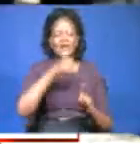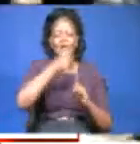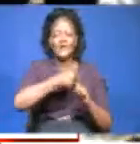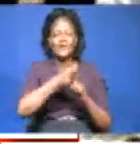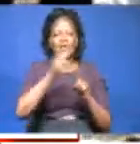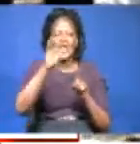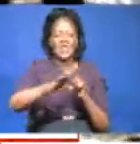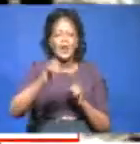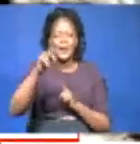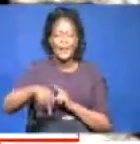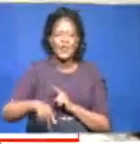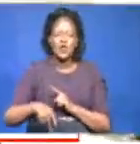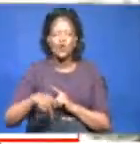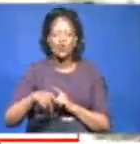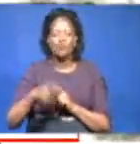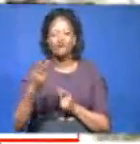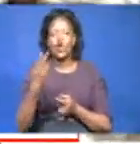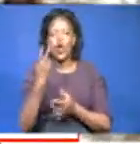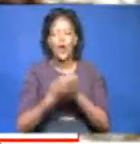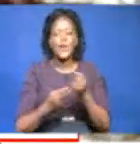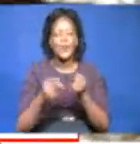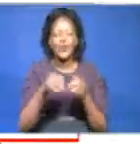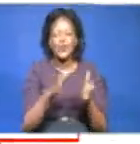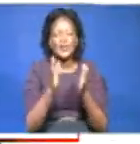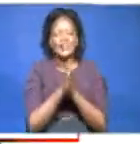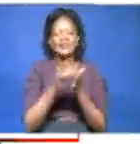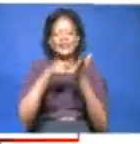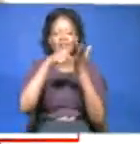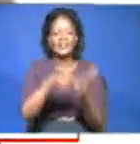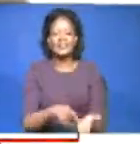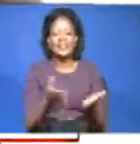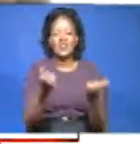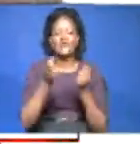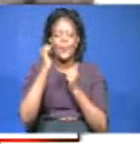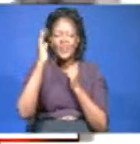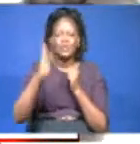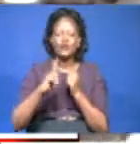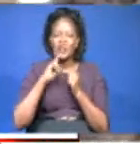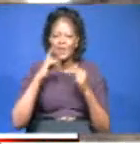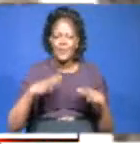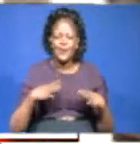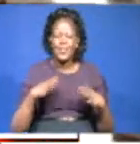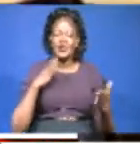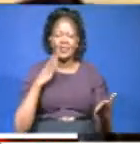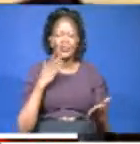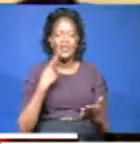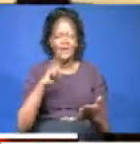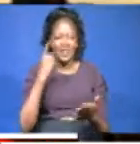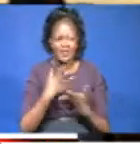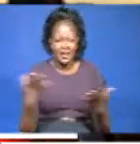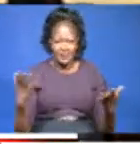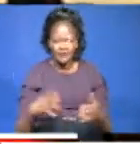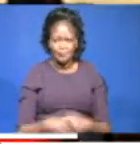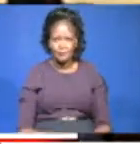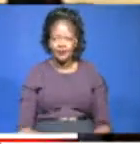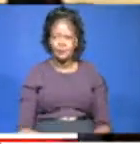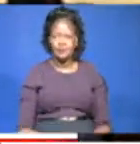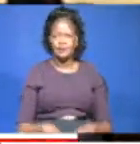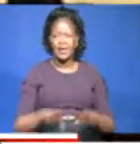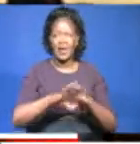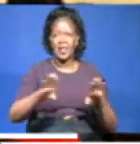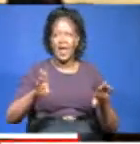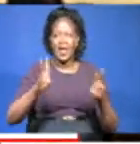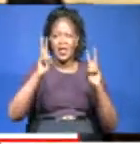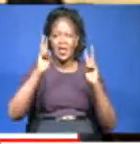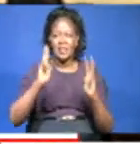was supposed to be both ways and emphasized the need for politicians to tell their people the right thing. Land is a very